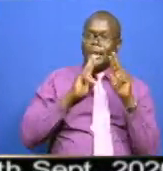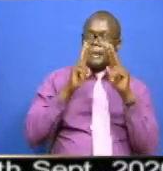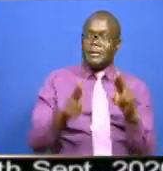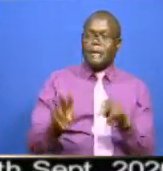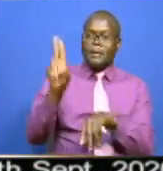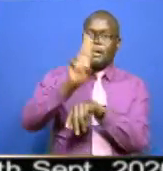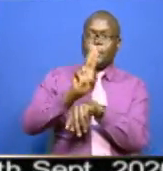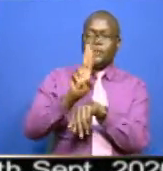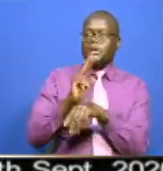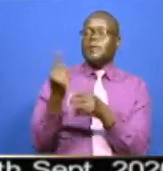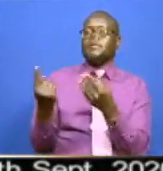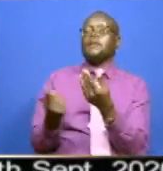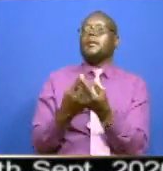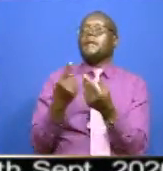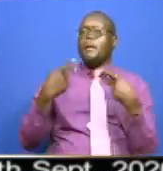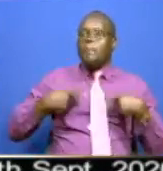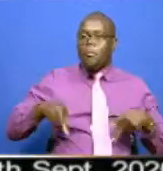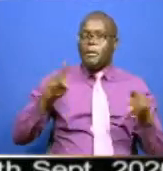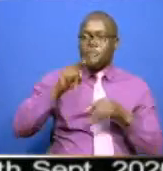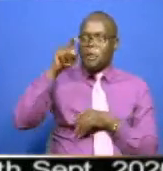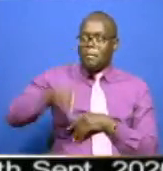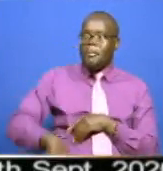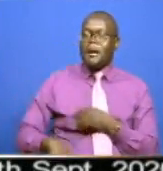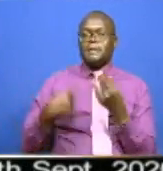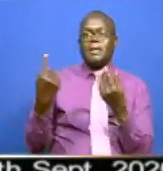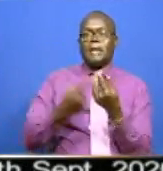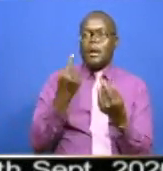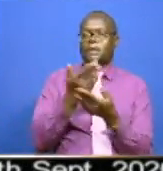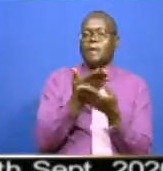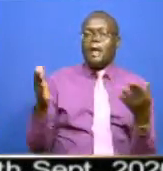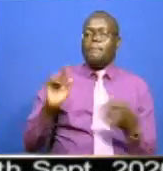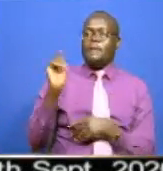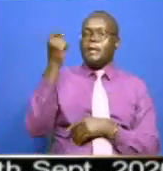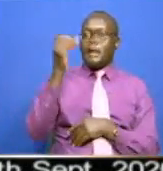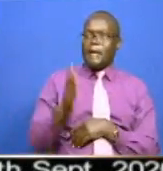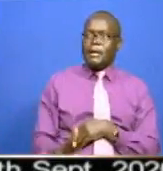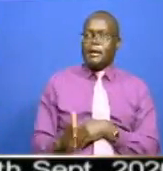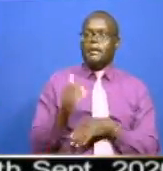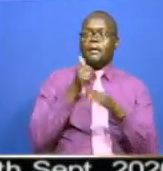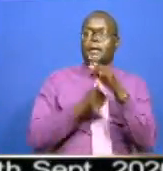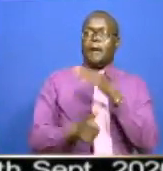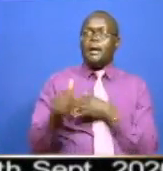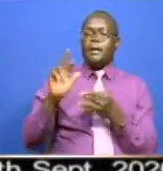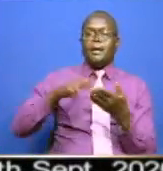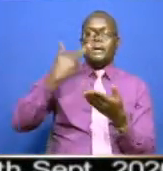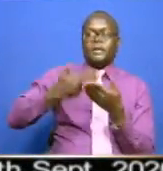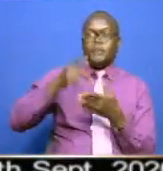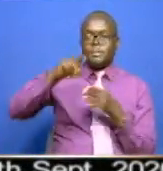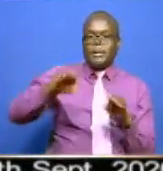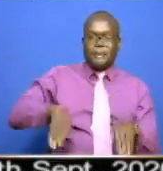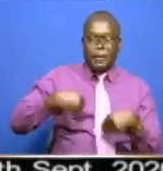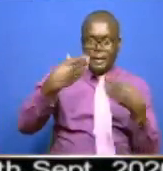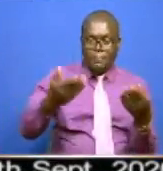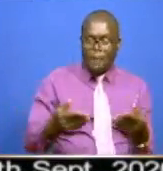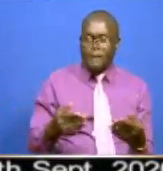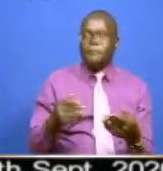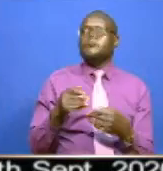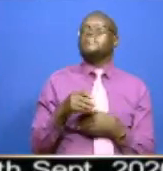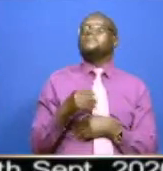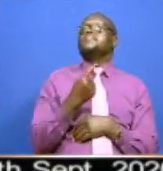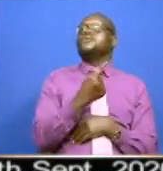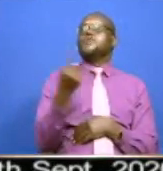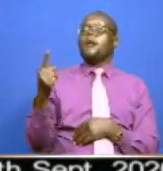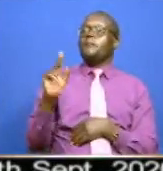as the population, then we must count every Kenyan, and that resources must be availed to reach every